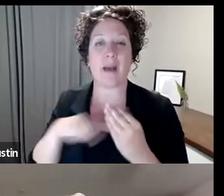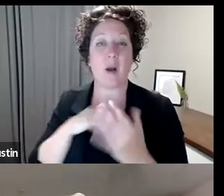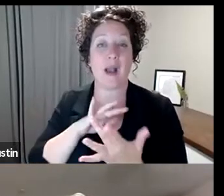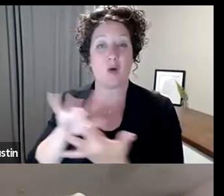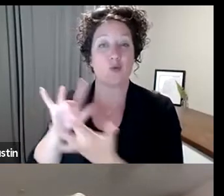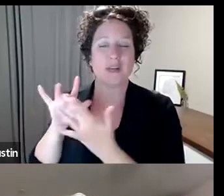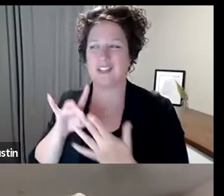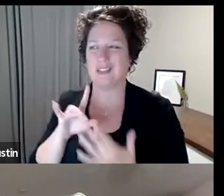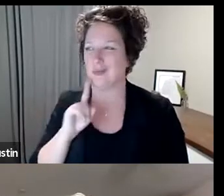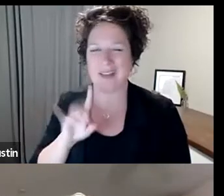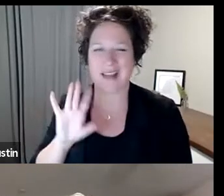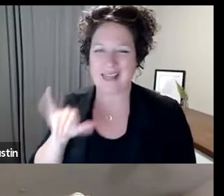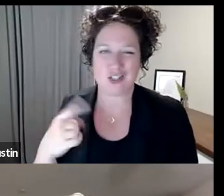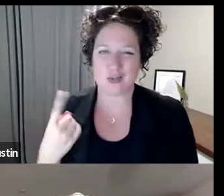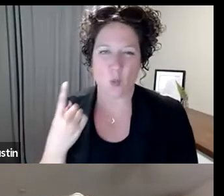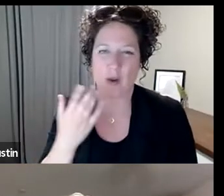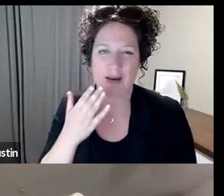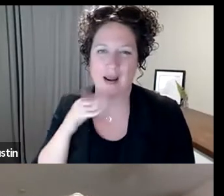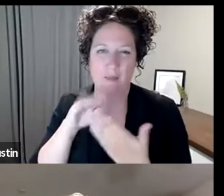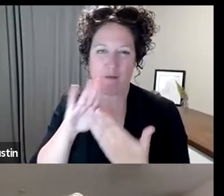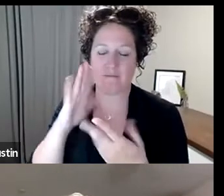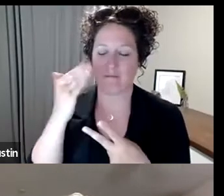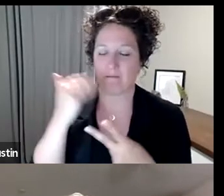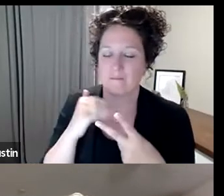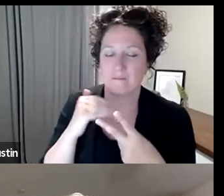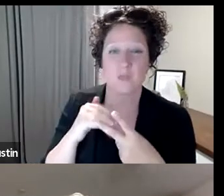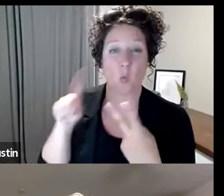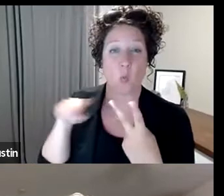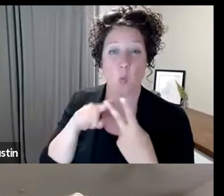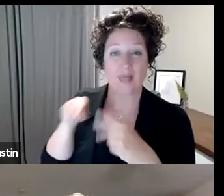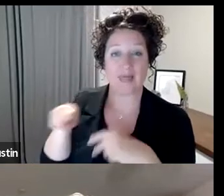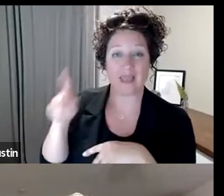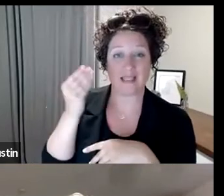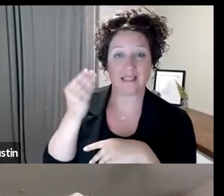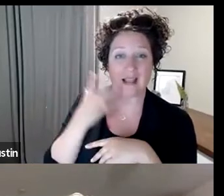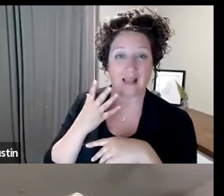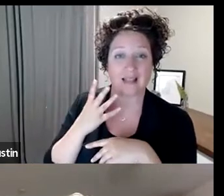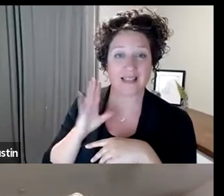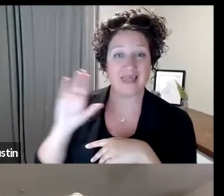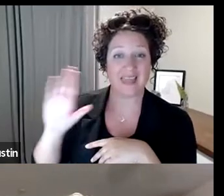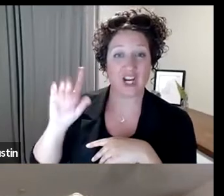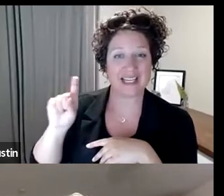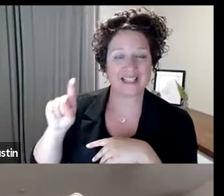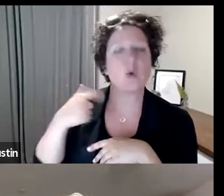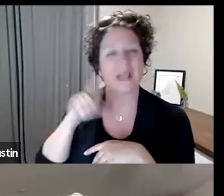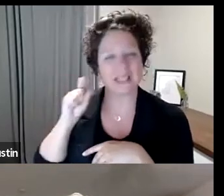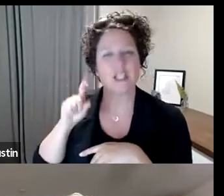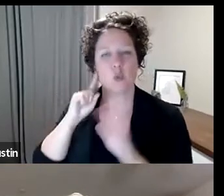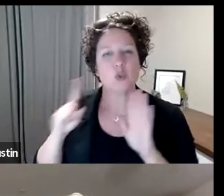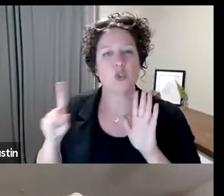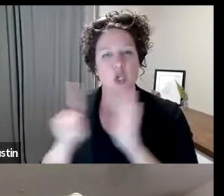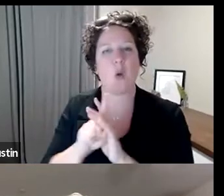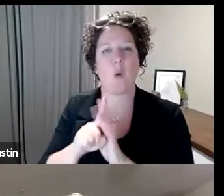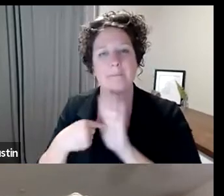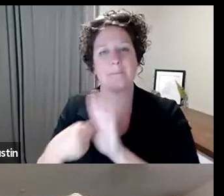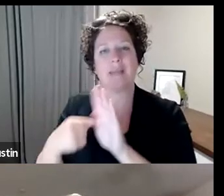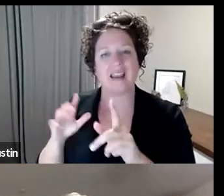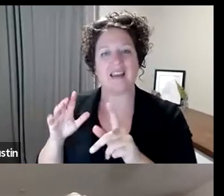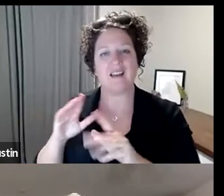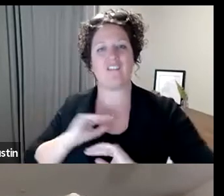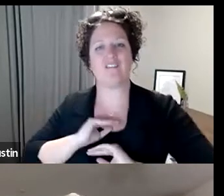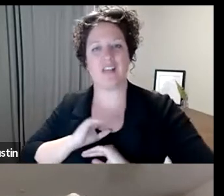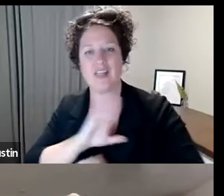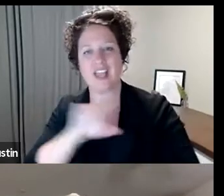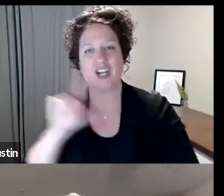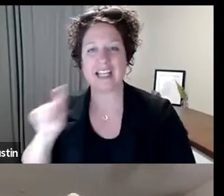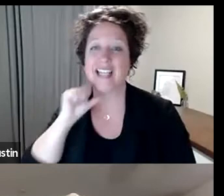is just one of those facets. And the other facet is that when they tell us what their needs are, we need to be showing up and fulfilling those needs, you know, not just